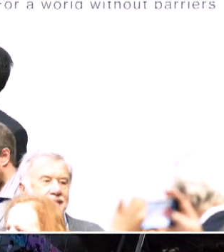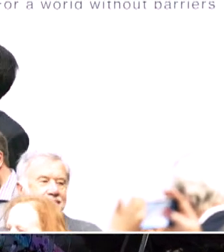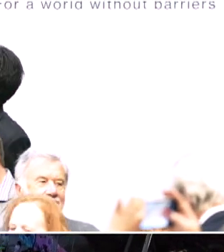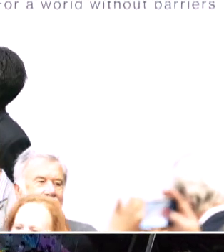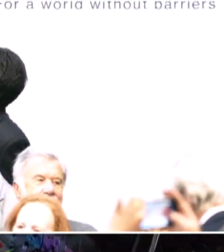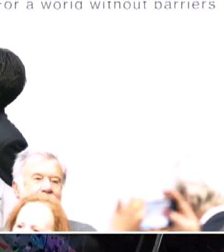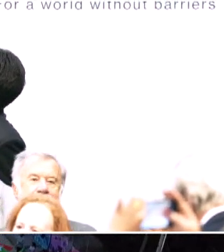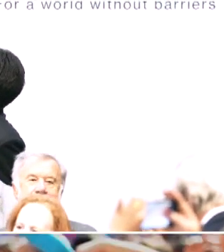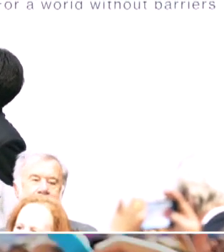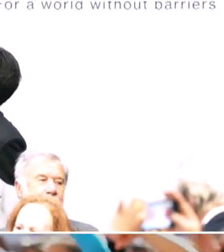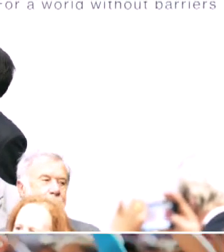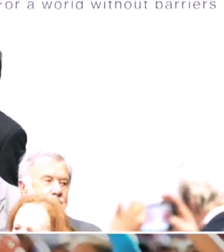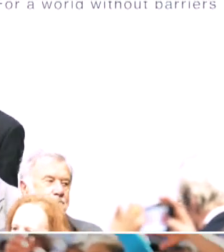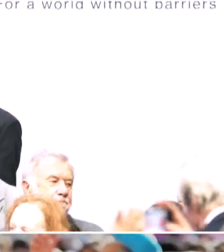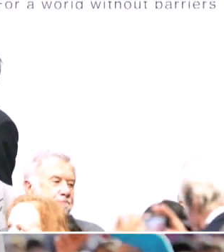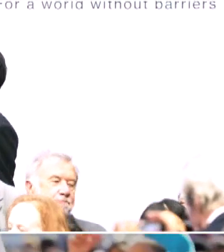limits,